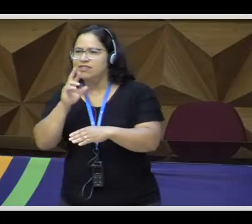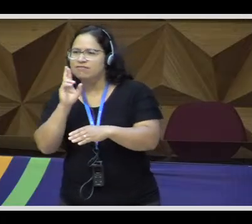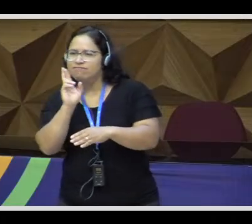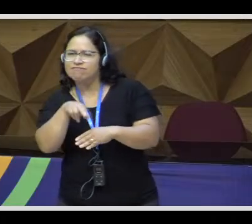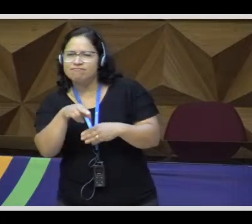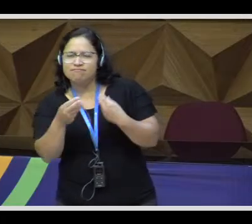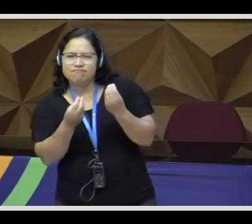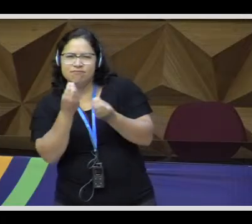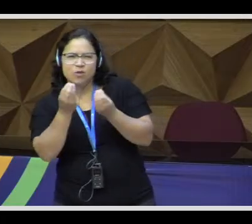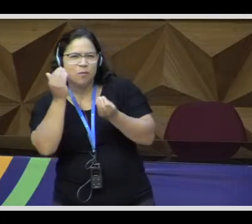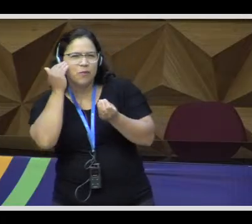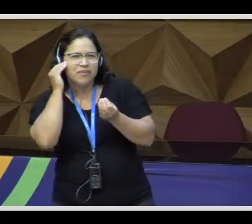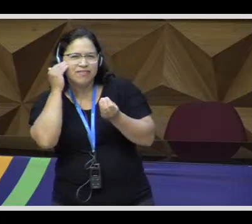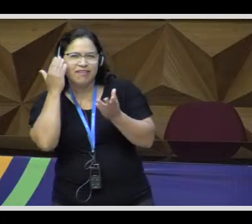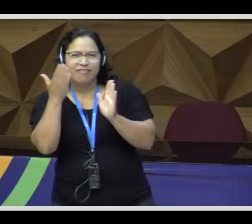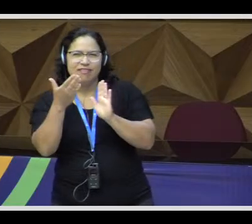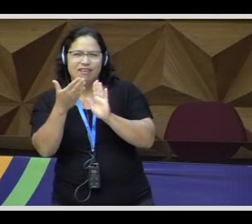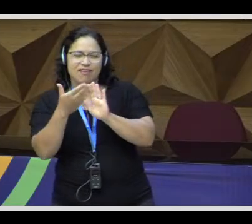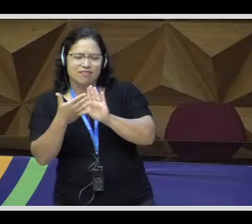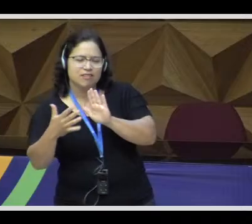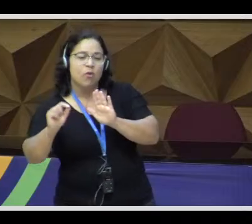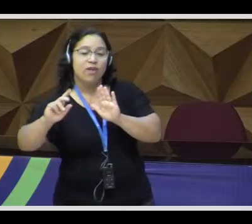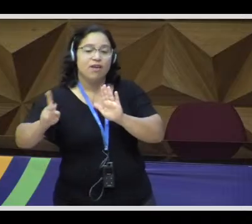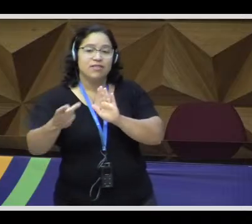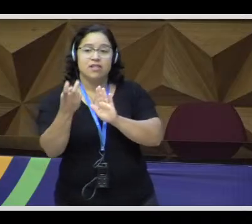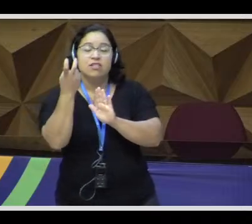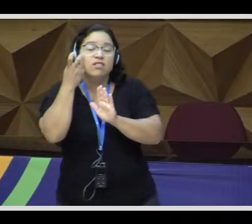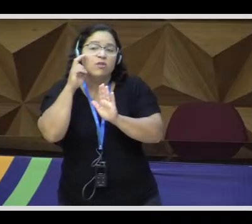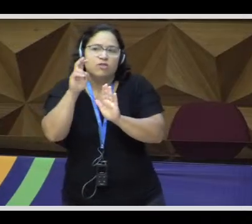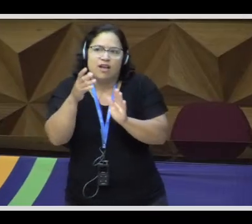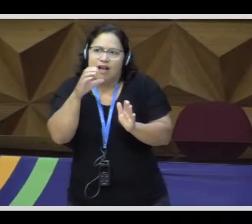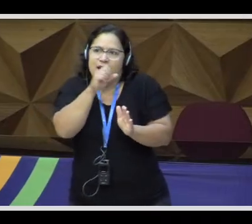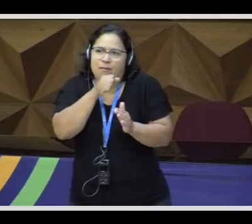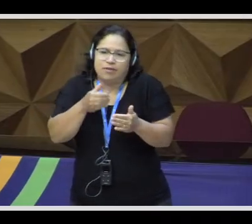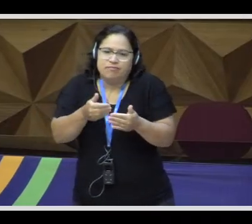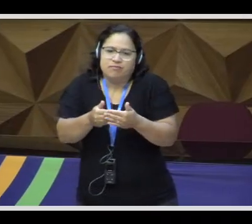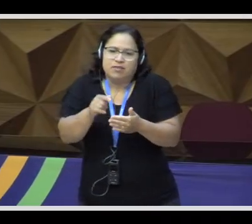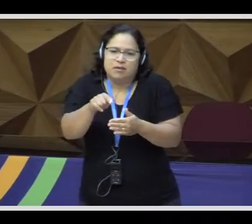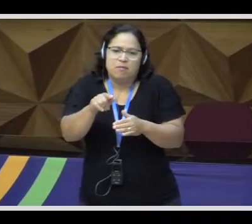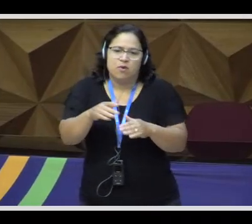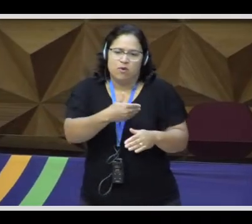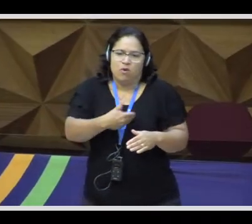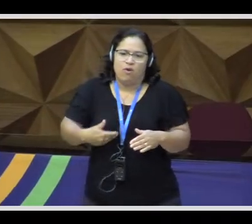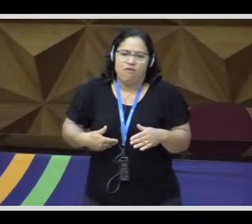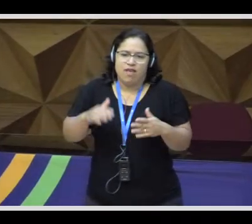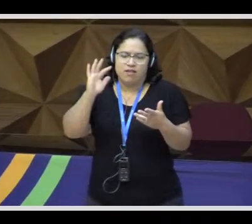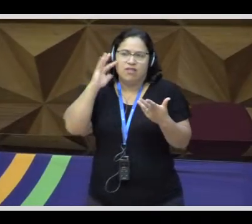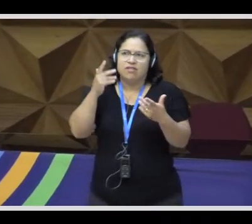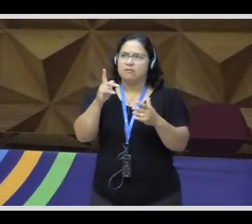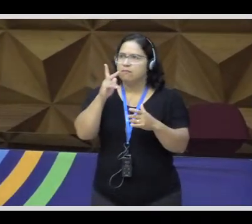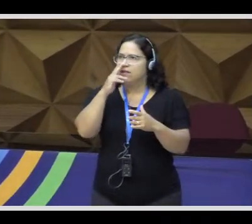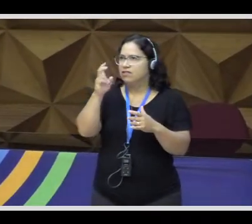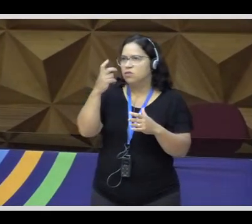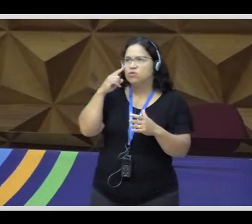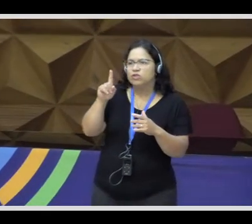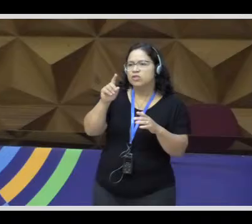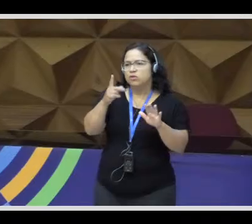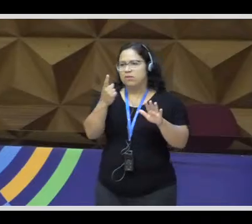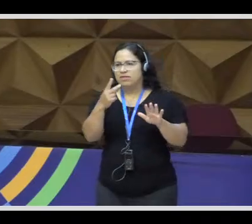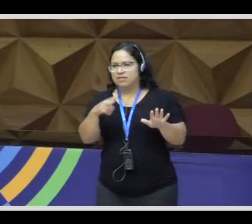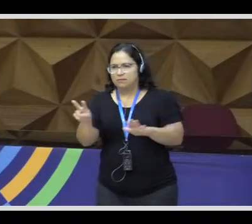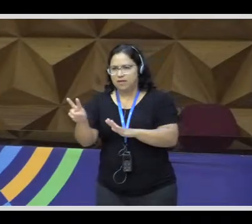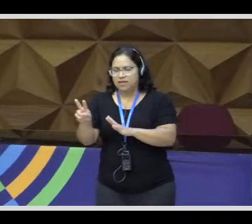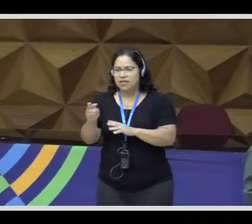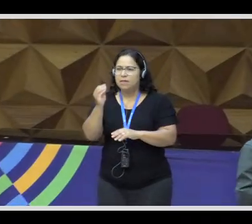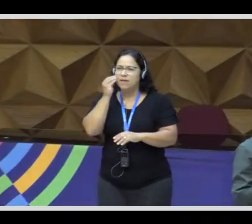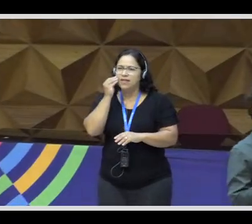5 days until a survey is finished to make decisions. So in order to answer that question, I